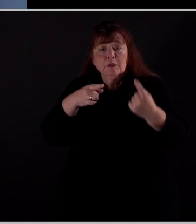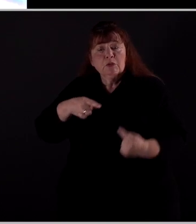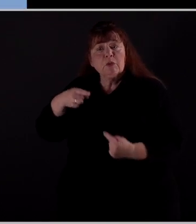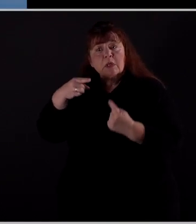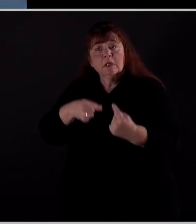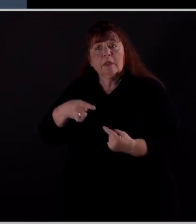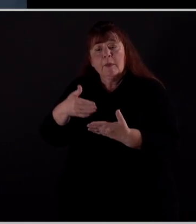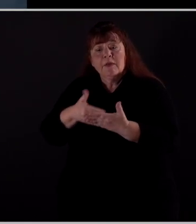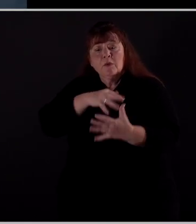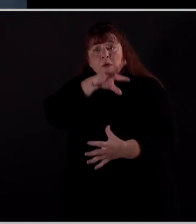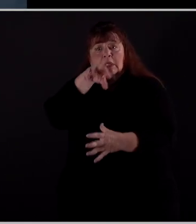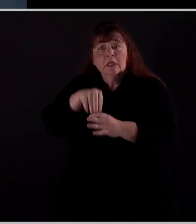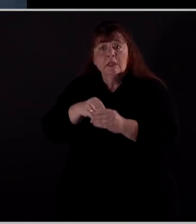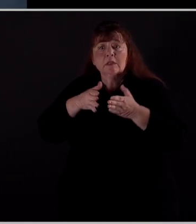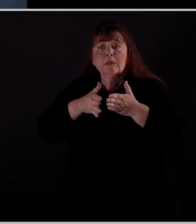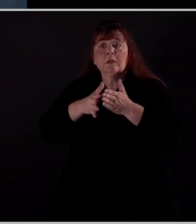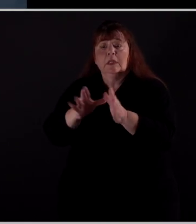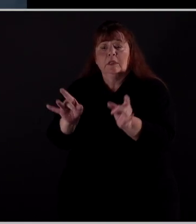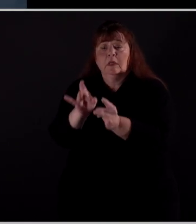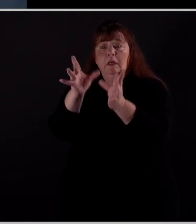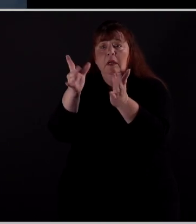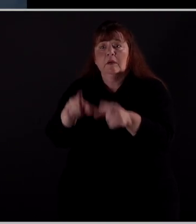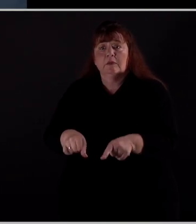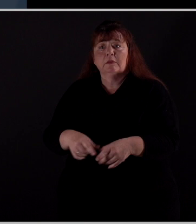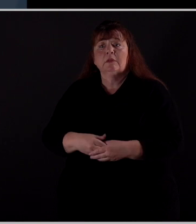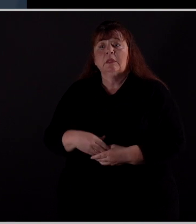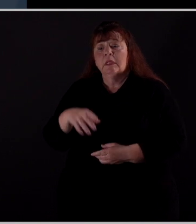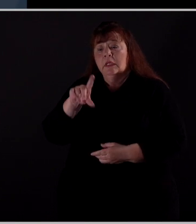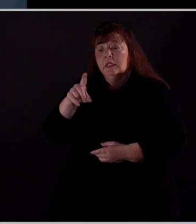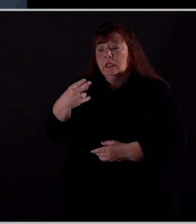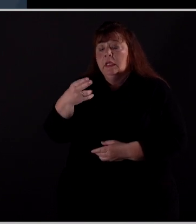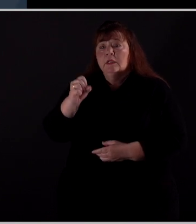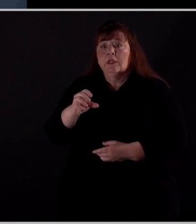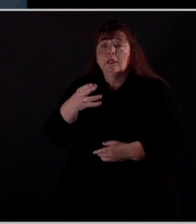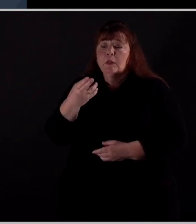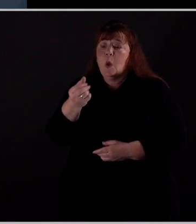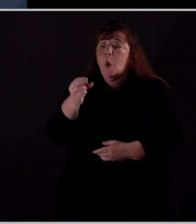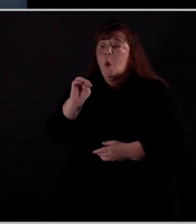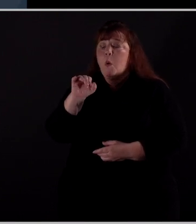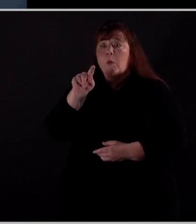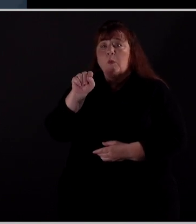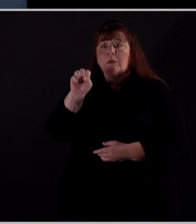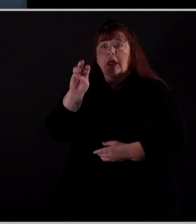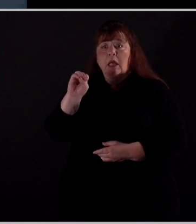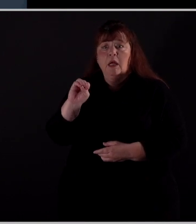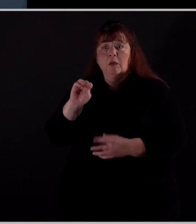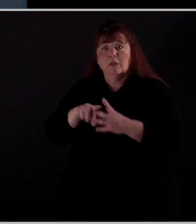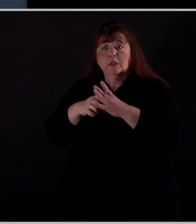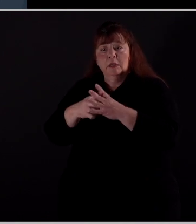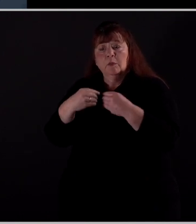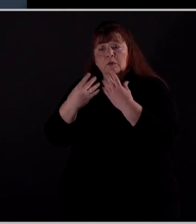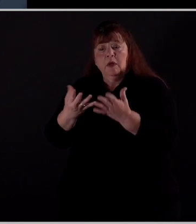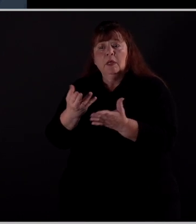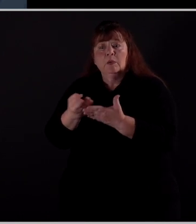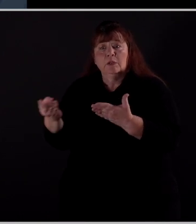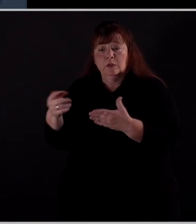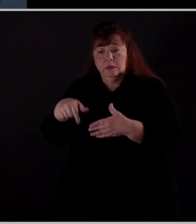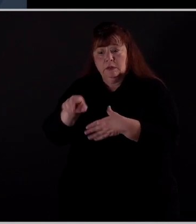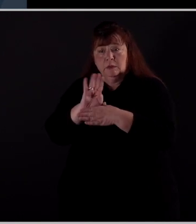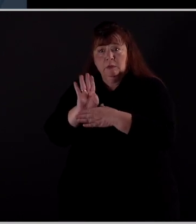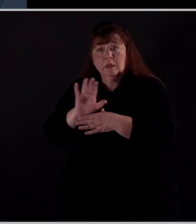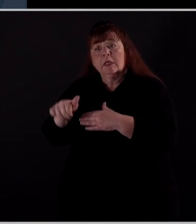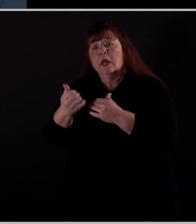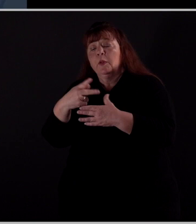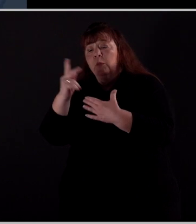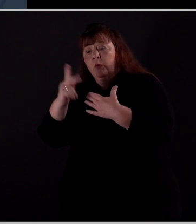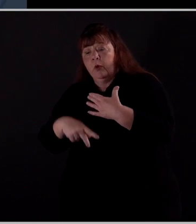to violence. DHS's Hometown Security Initiative provides resources like this video and other programs to empower communities